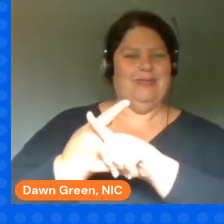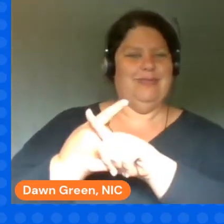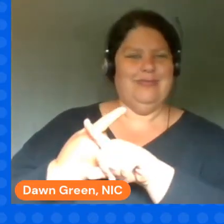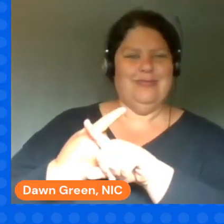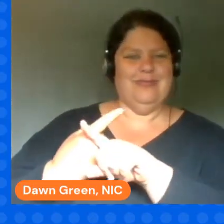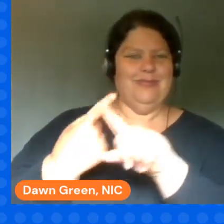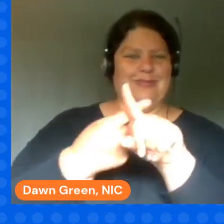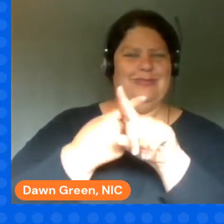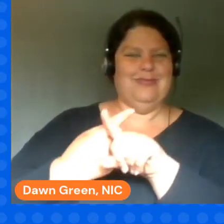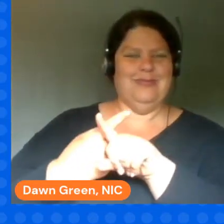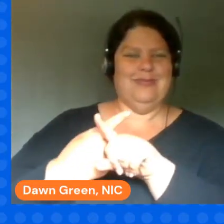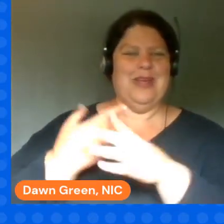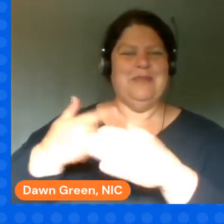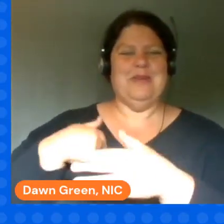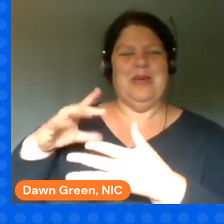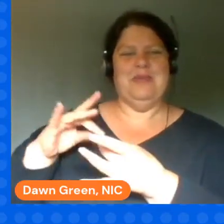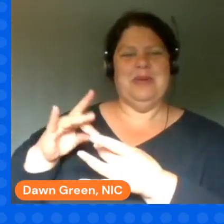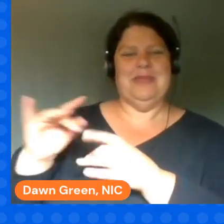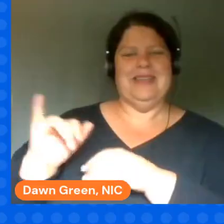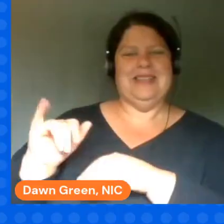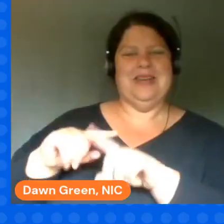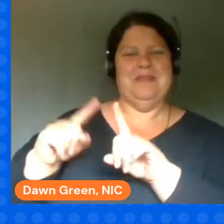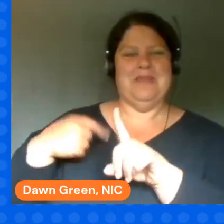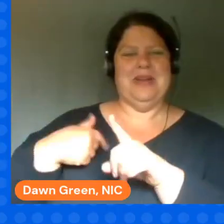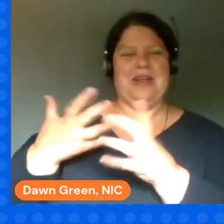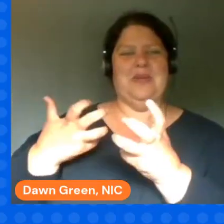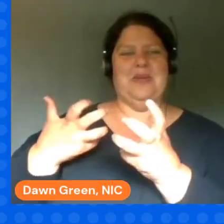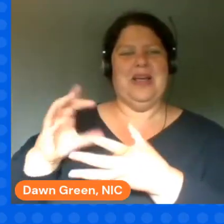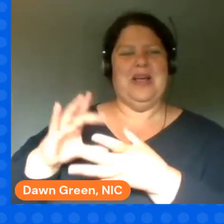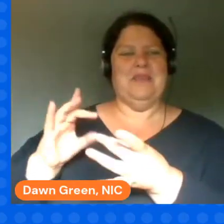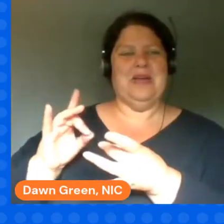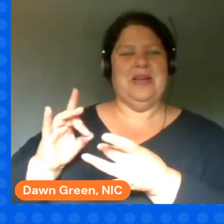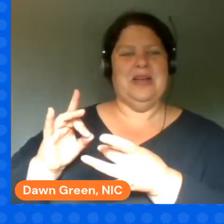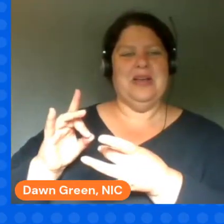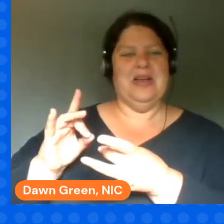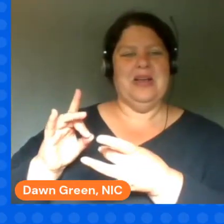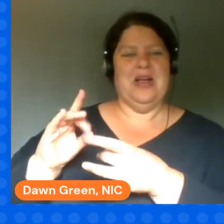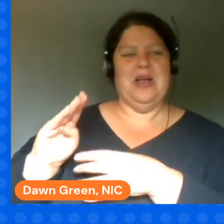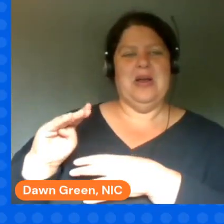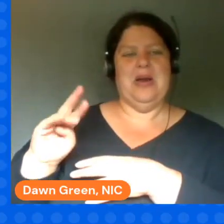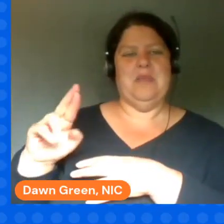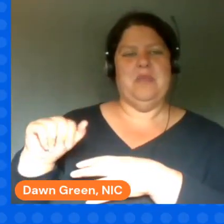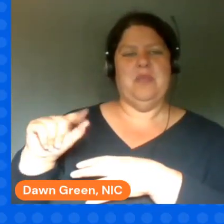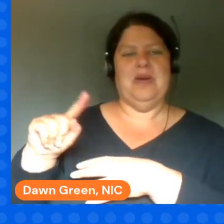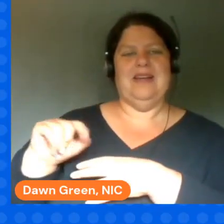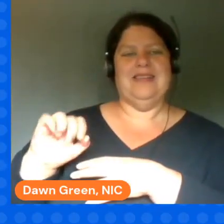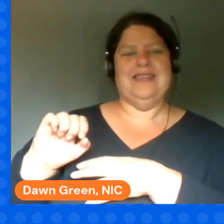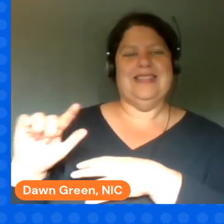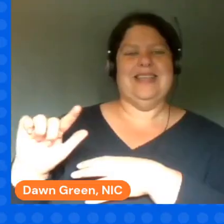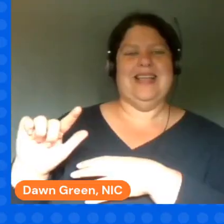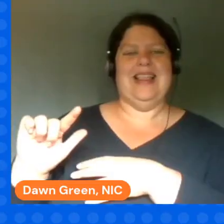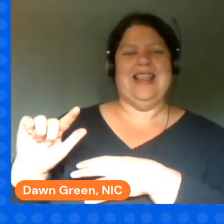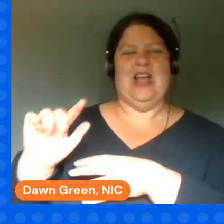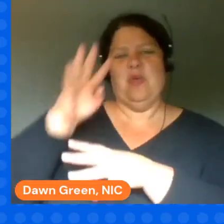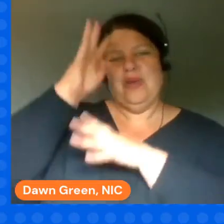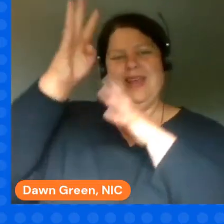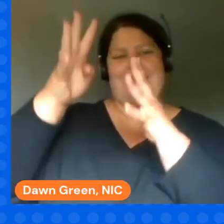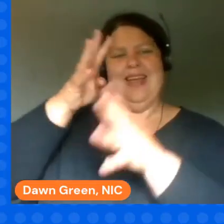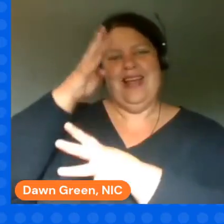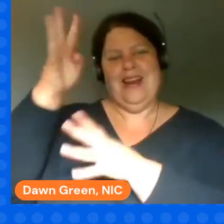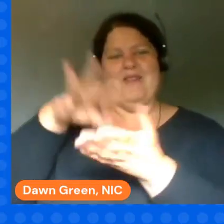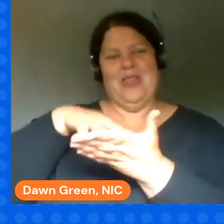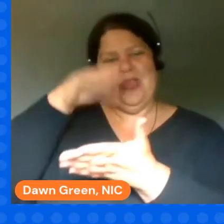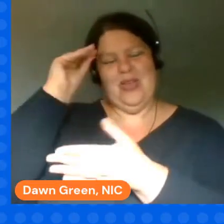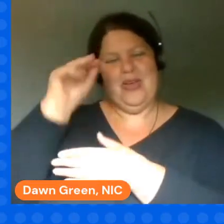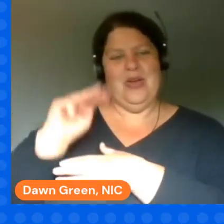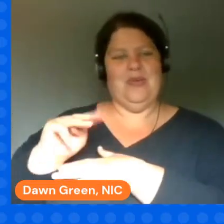same thing, Cara, but I also wanted to mention the Brazilian Creative Learning mural, because they also